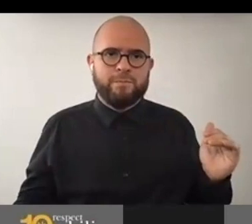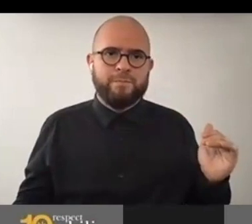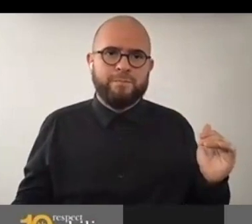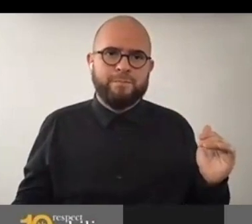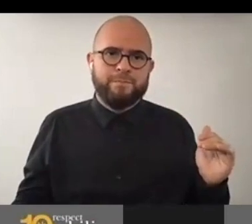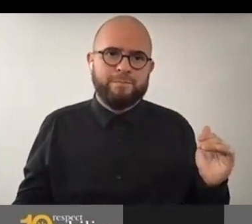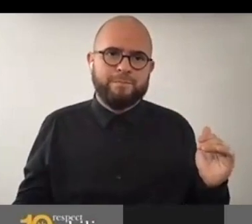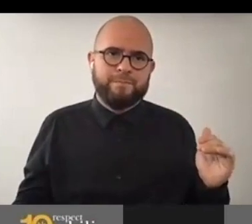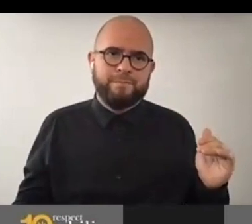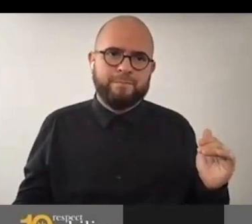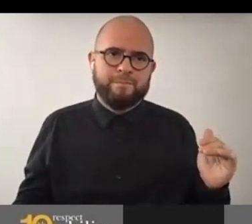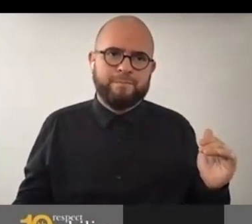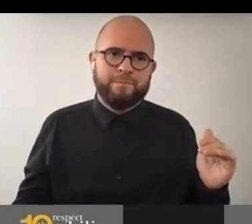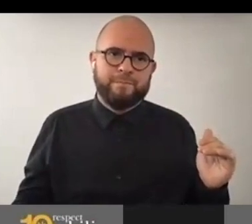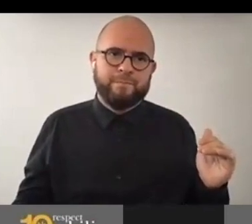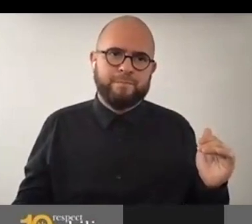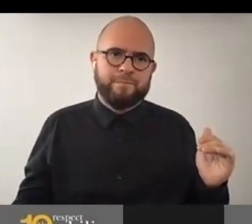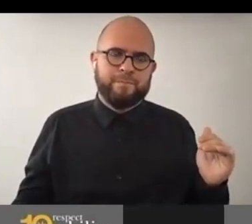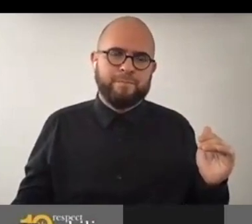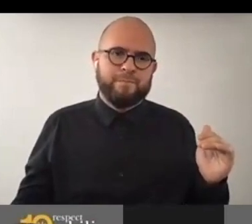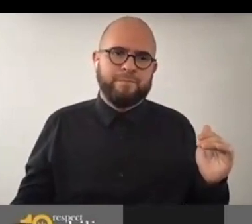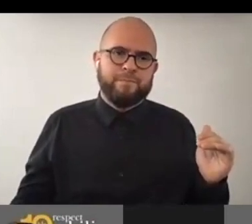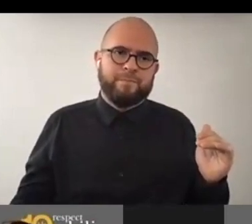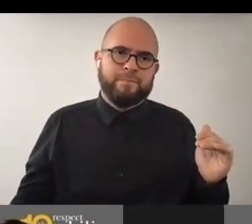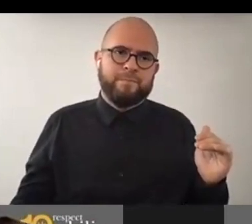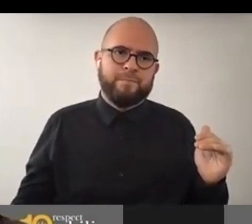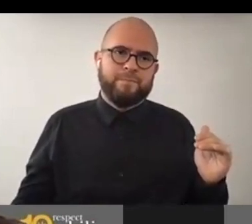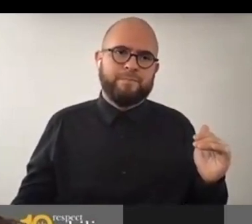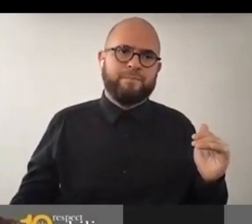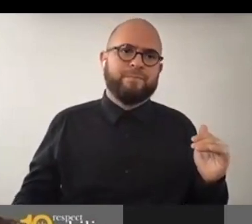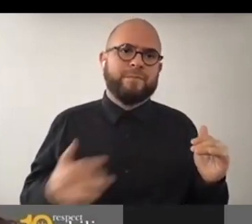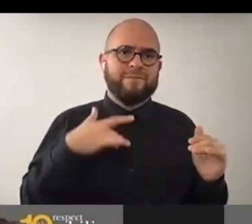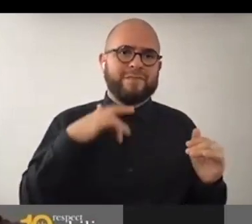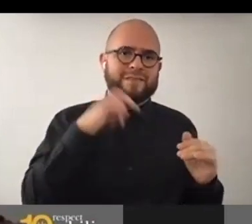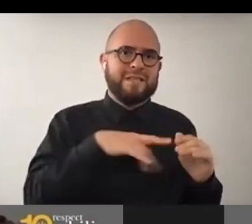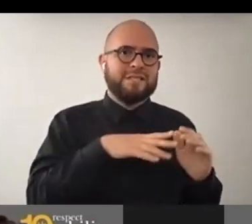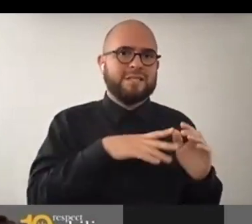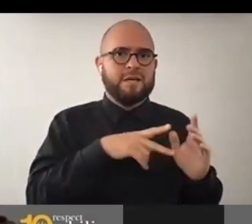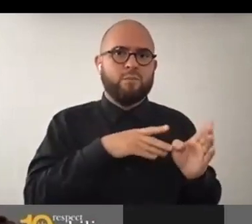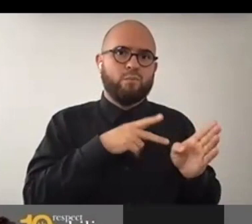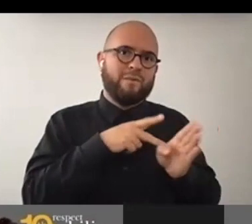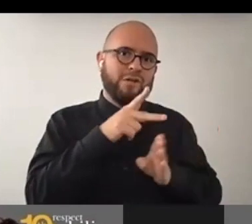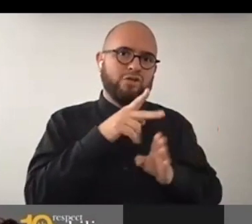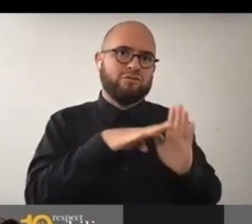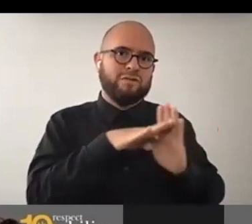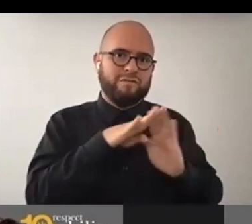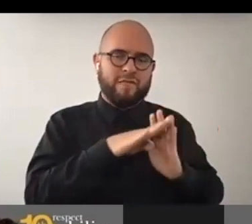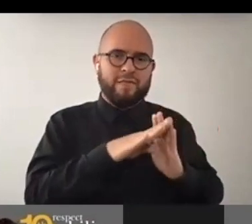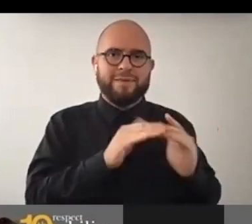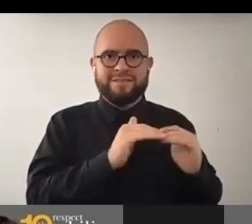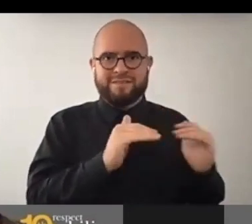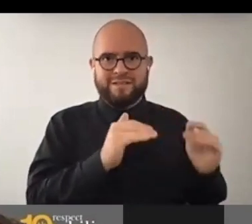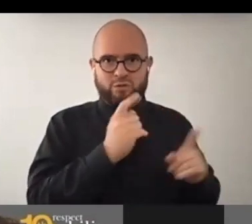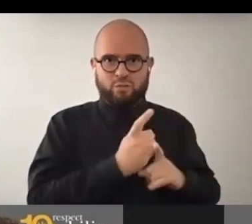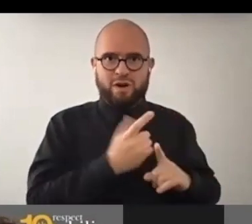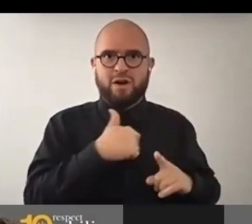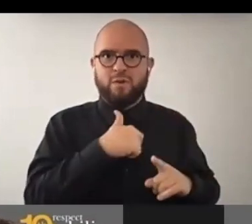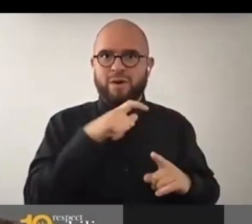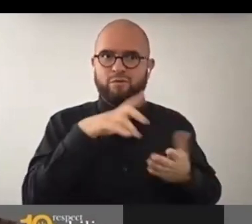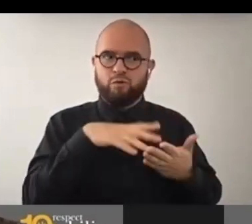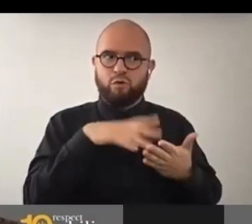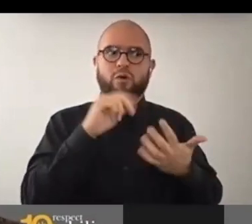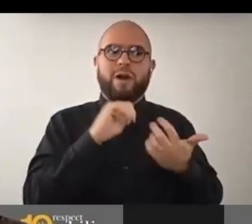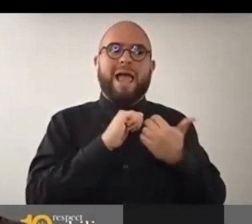a personal or a professional development stage of it, because we have to learn how to do